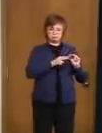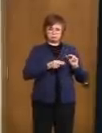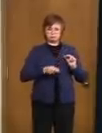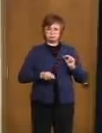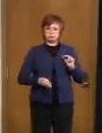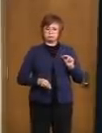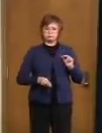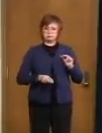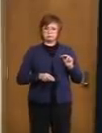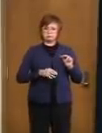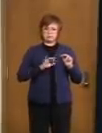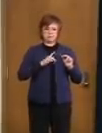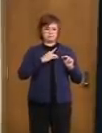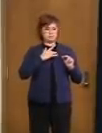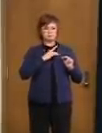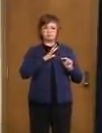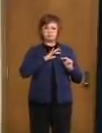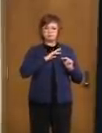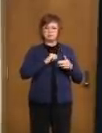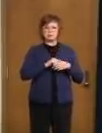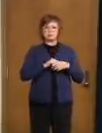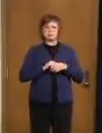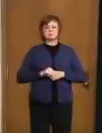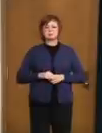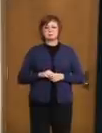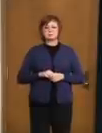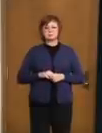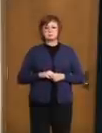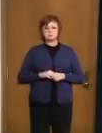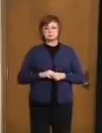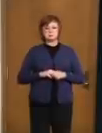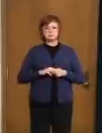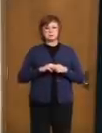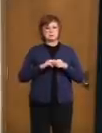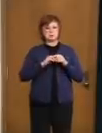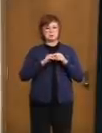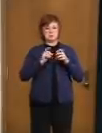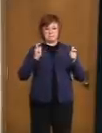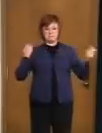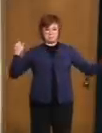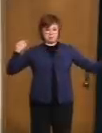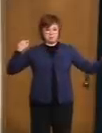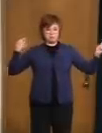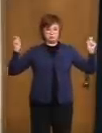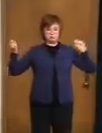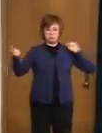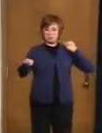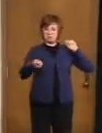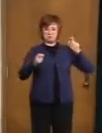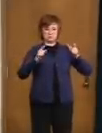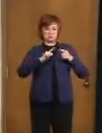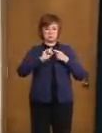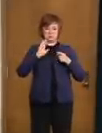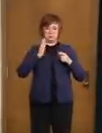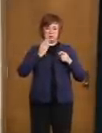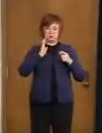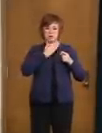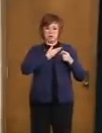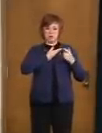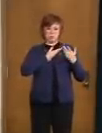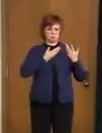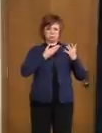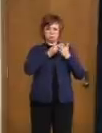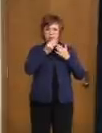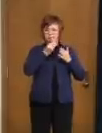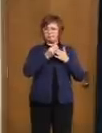respect to changes from the status quo, and ultimately Dr. Shahab has recommended that we move forward with the status quo because it did work